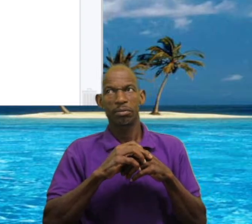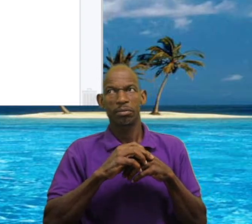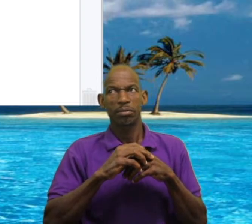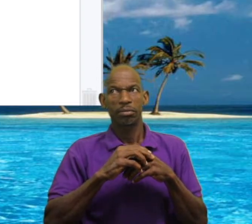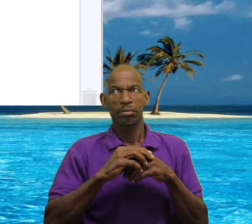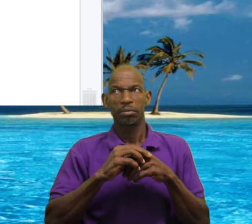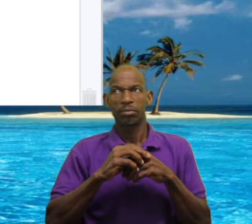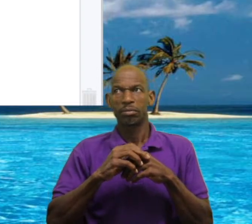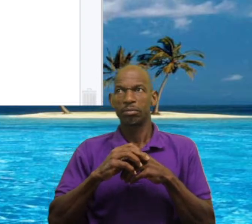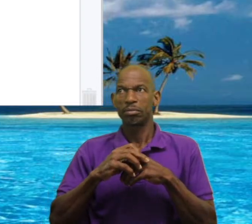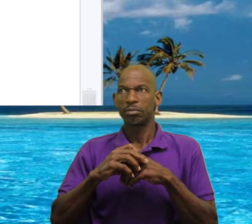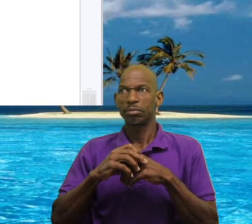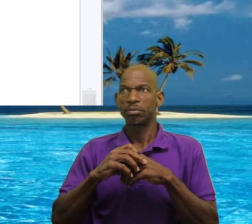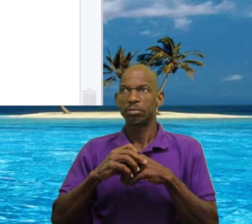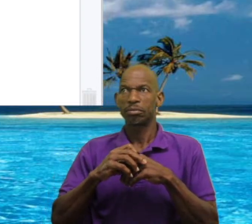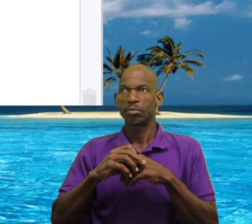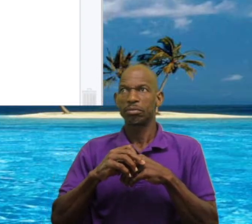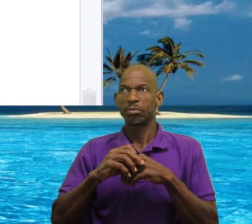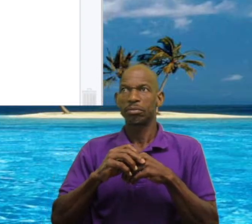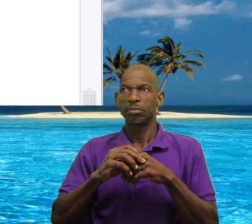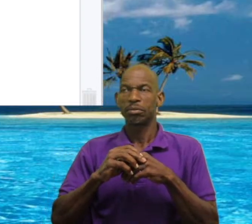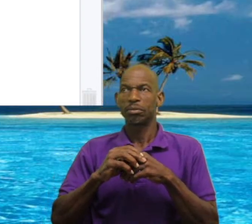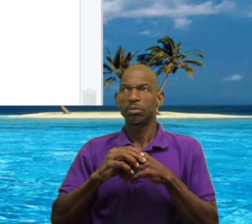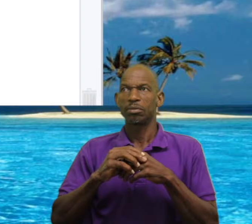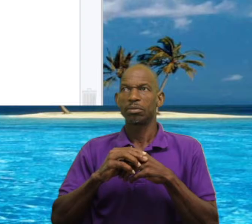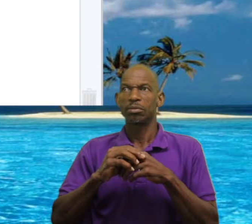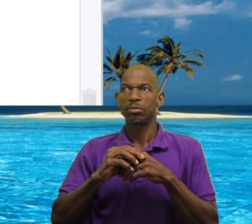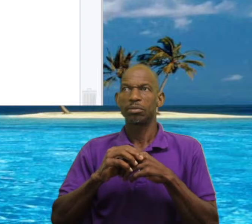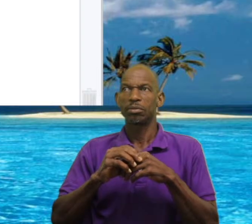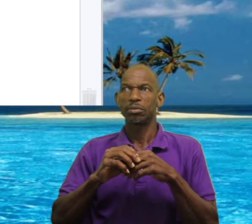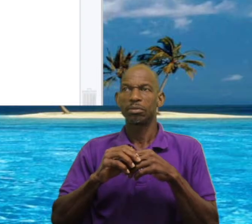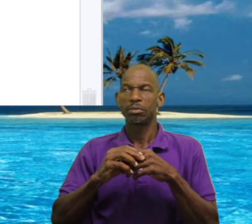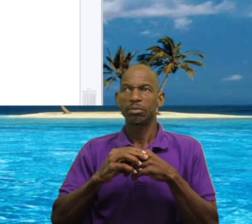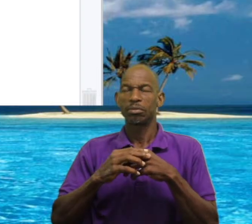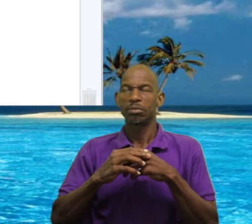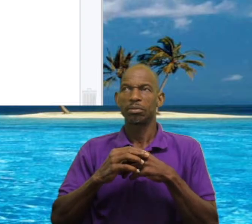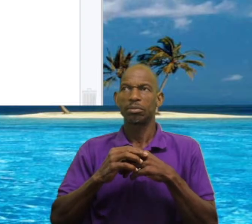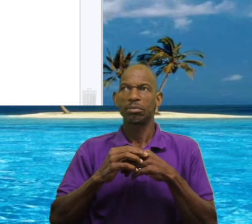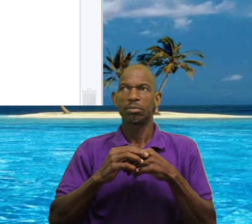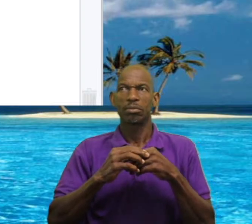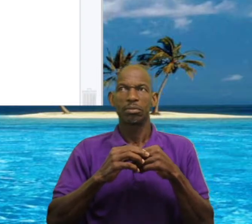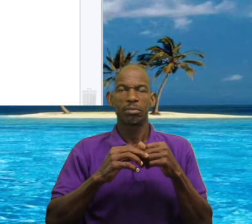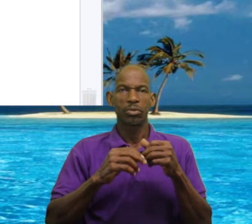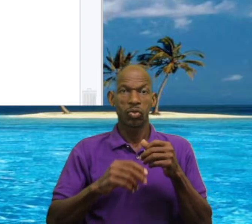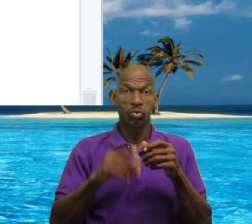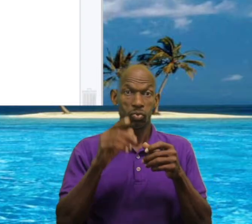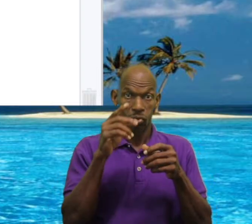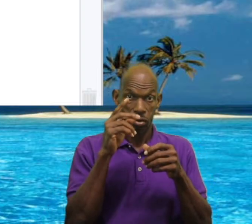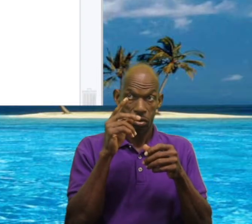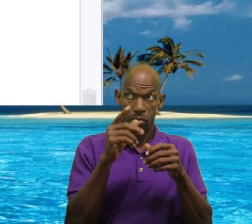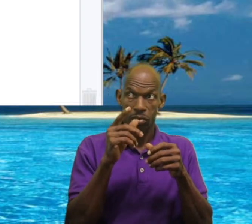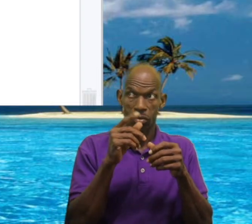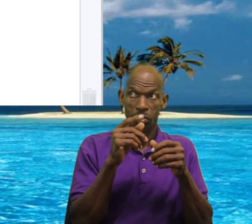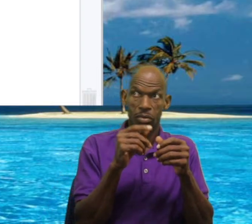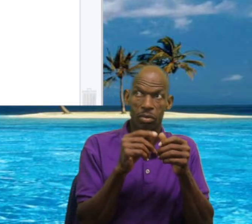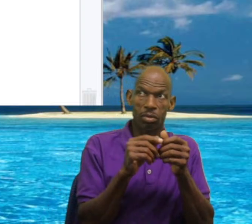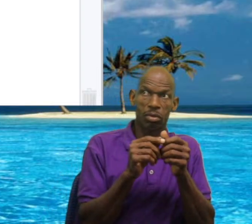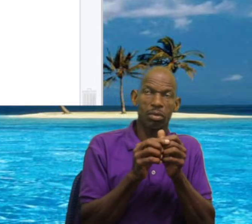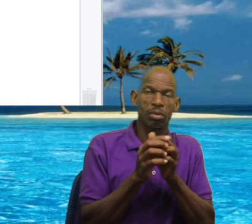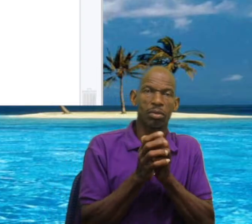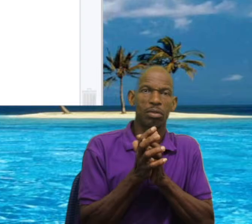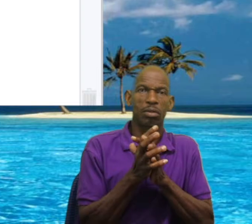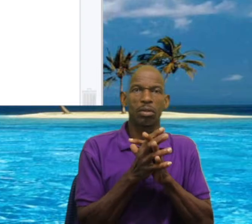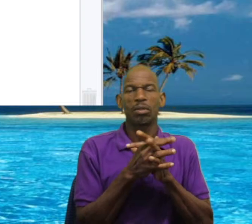So there is no space between Deaf Pioneers. Put all the words together, deafpioneers.com. So we have using